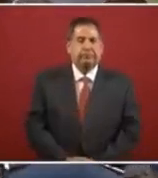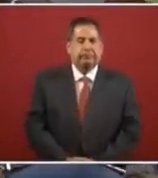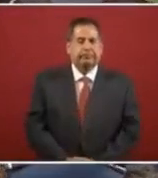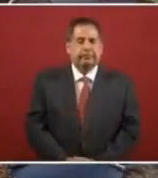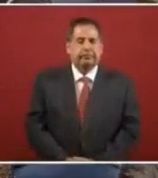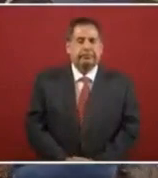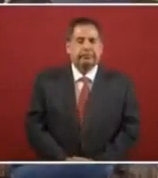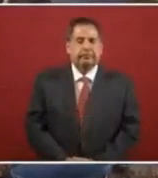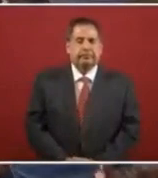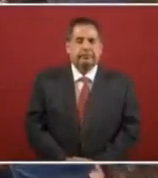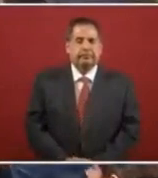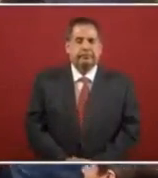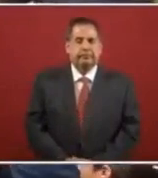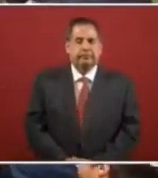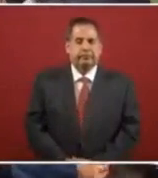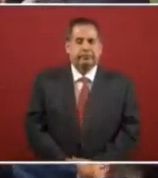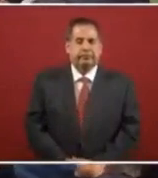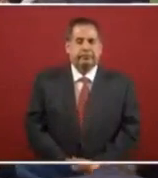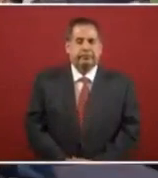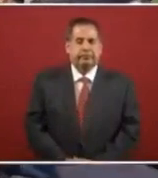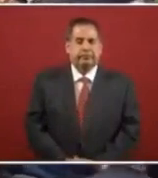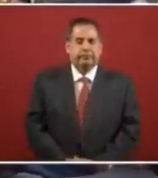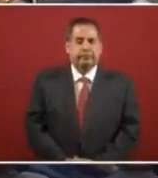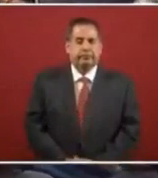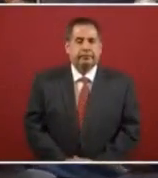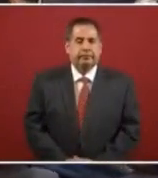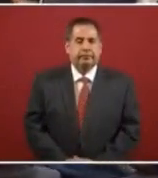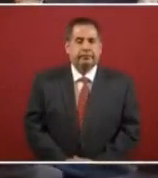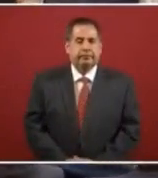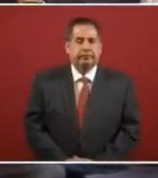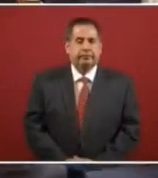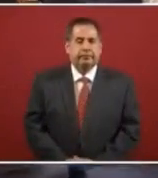Wow he gets to sit down yay